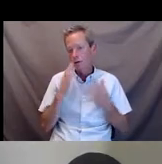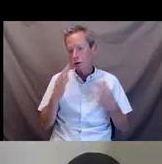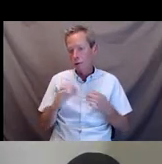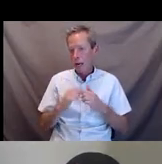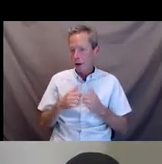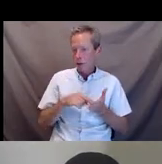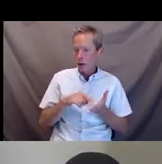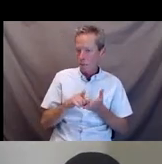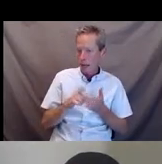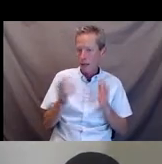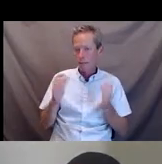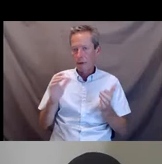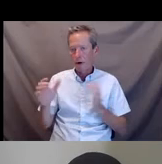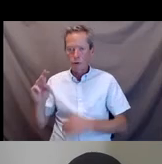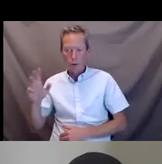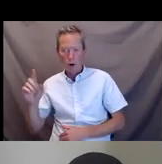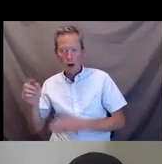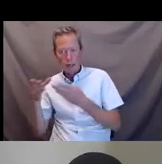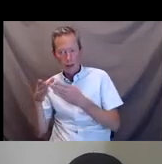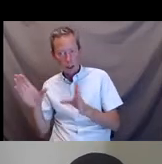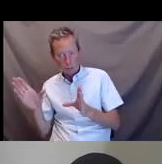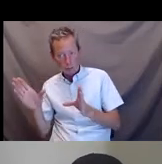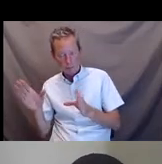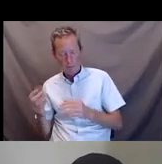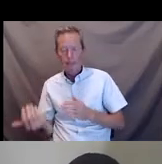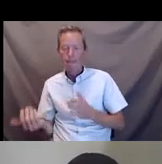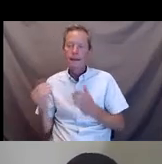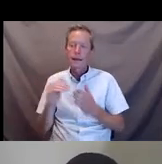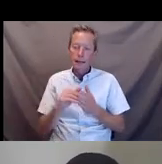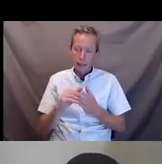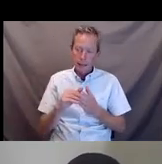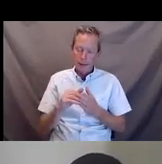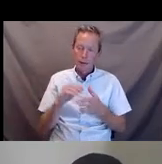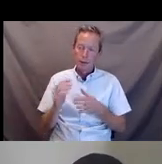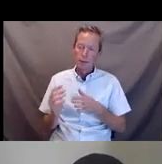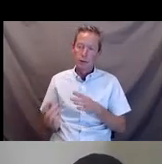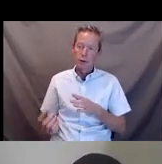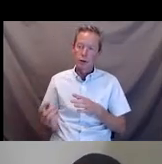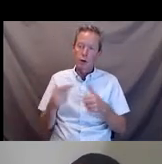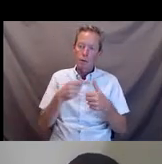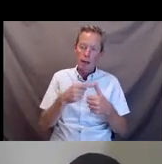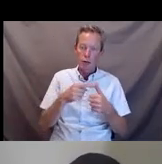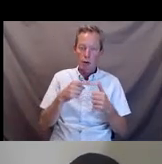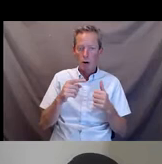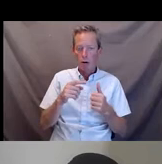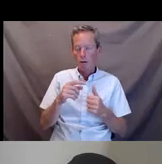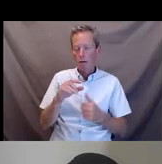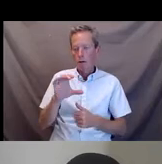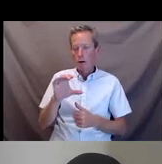pay currently compare to the market? And then again, going back to our compensation philosophy, well, what does that